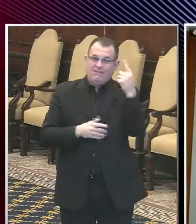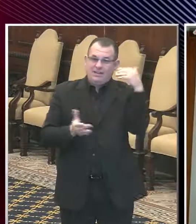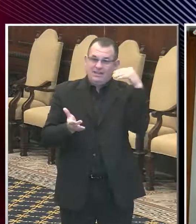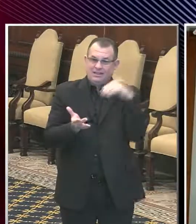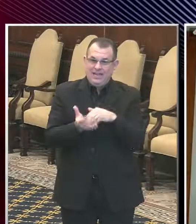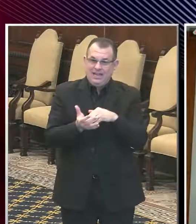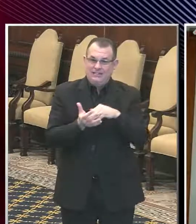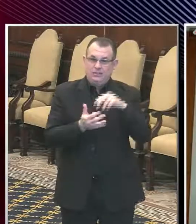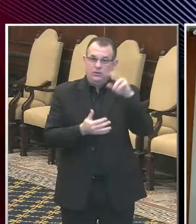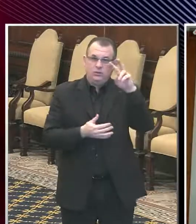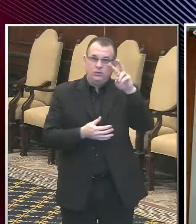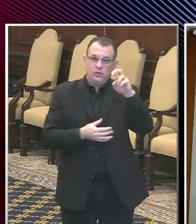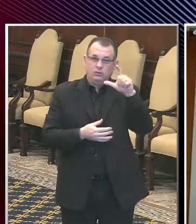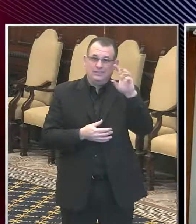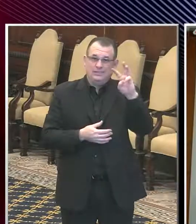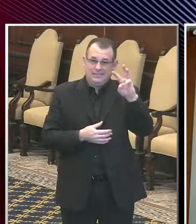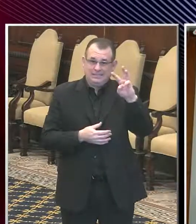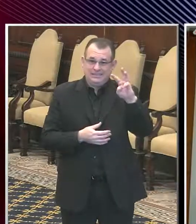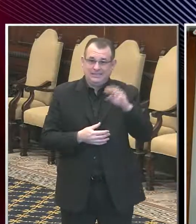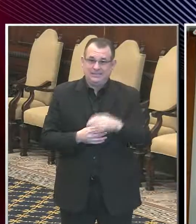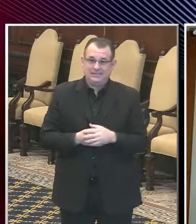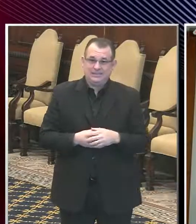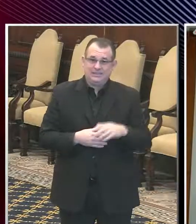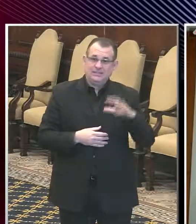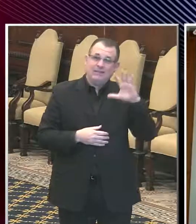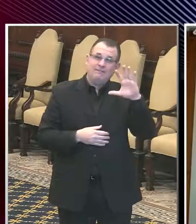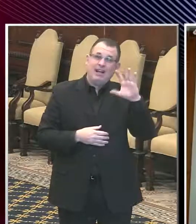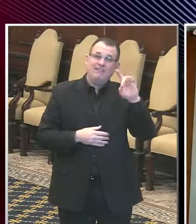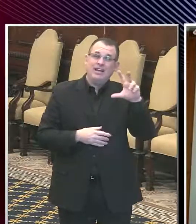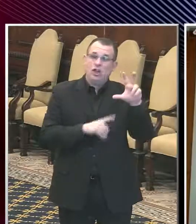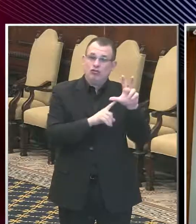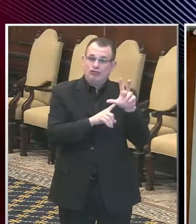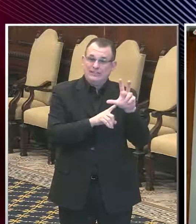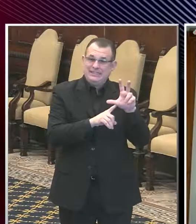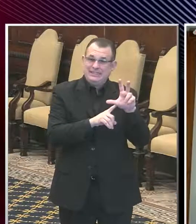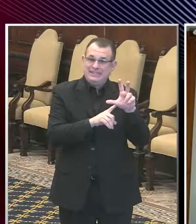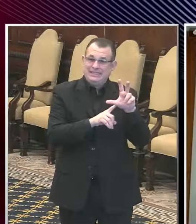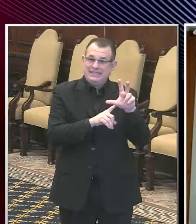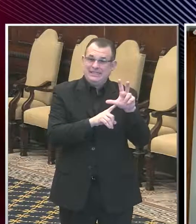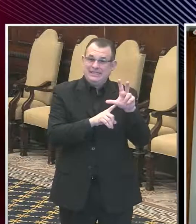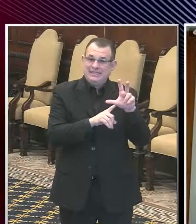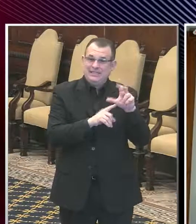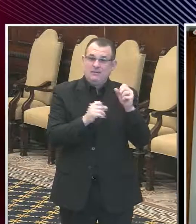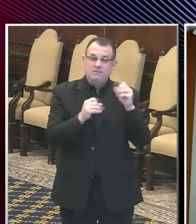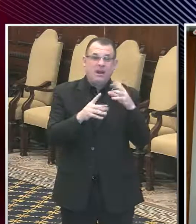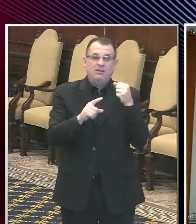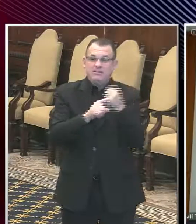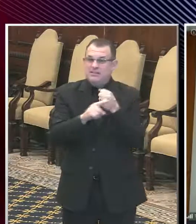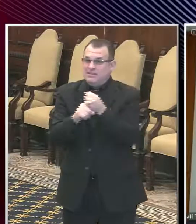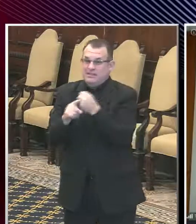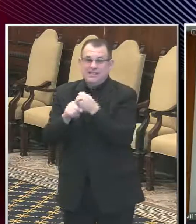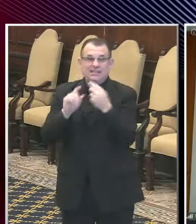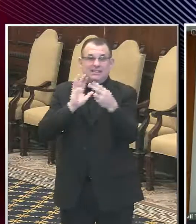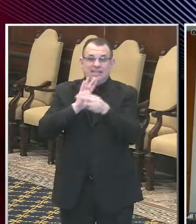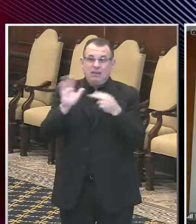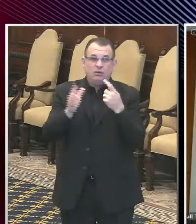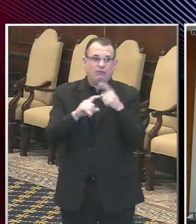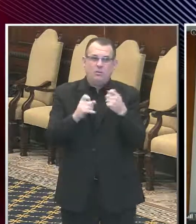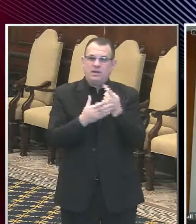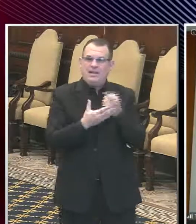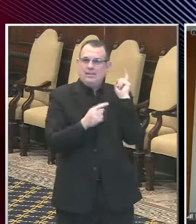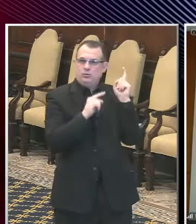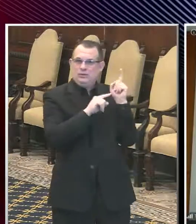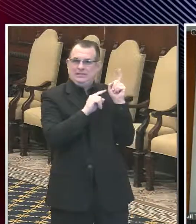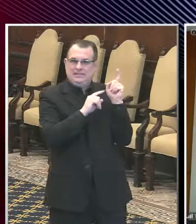11,226. Now, many of these 583, as in past days, were people who were diagnosed in a week or so ago, some number of days